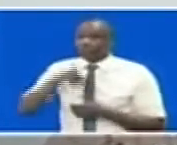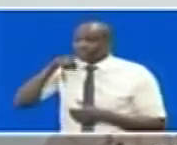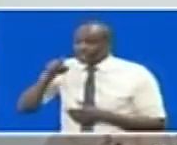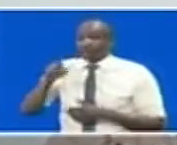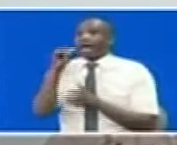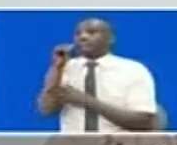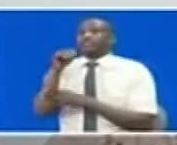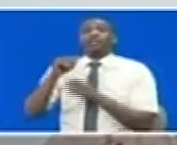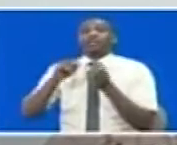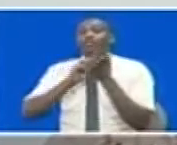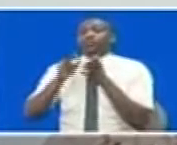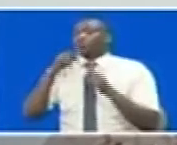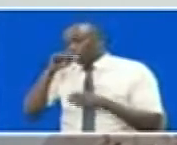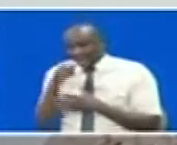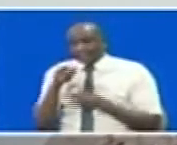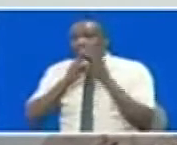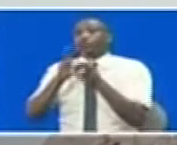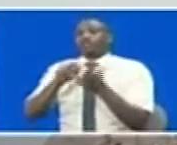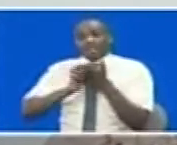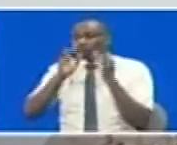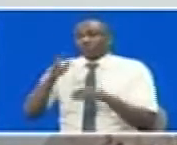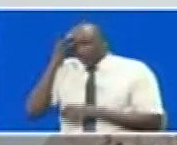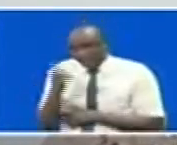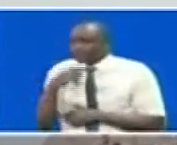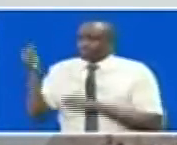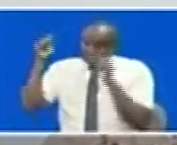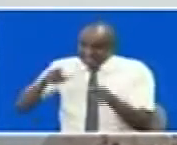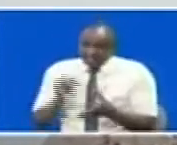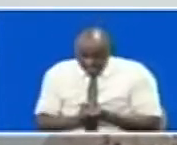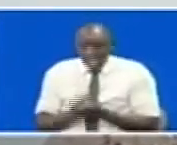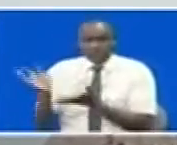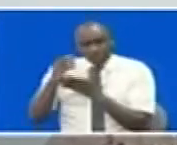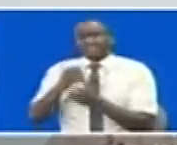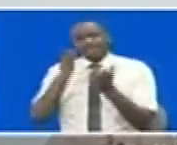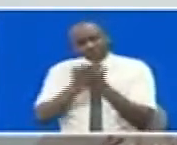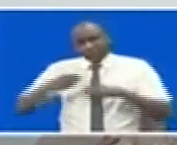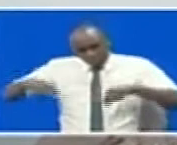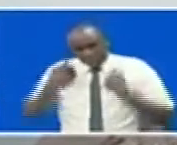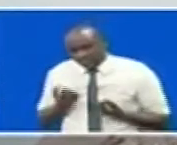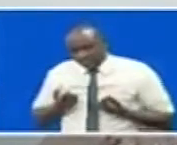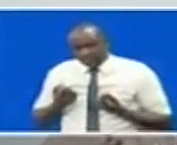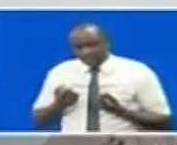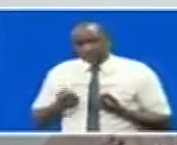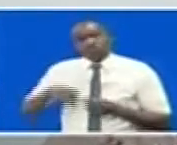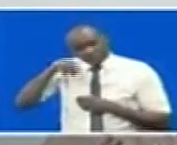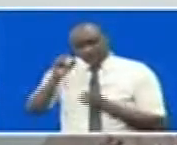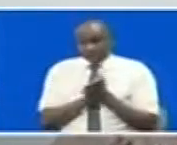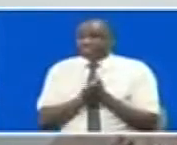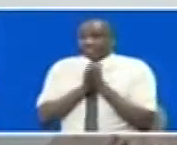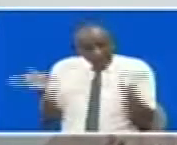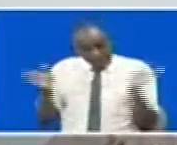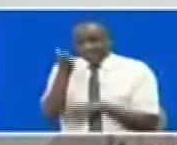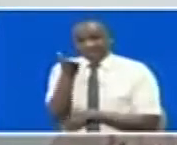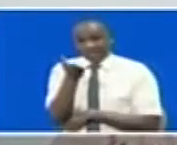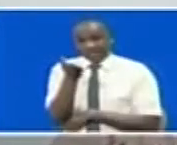relying on journalists for your evidence. You should have people attending rallies, collecting the evidence for yourself, primary evidence, because this was a public